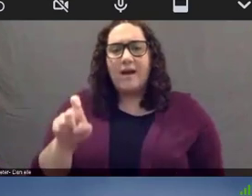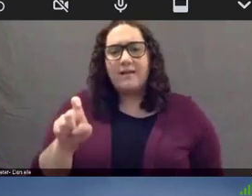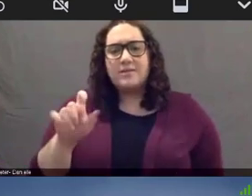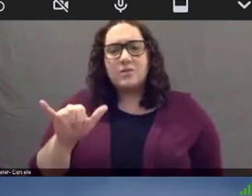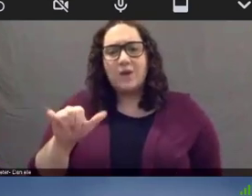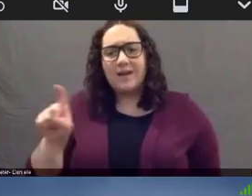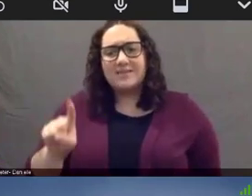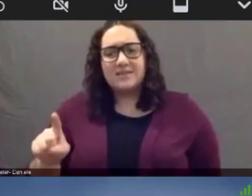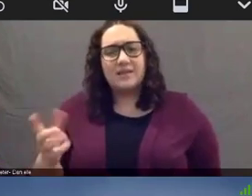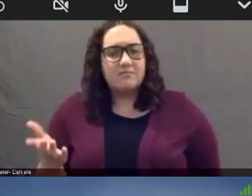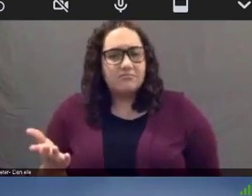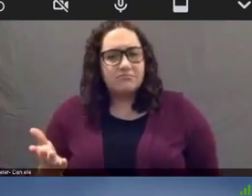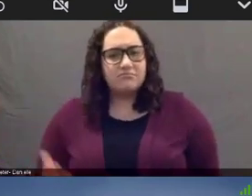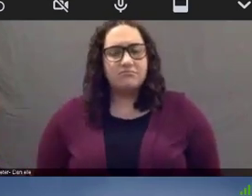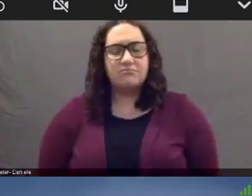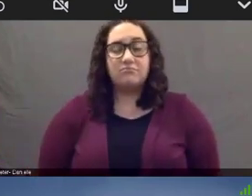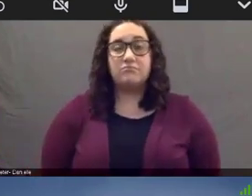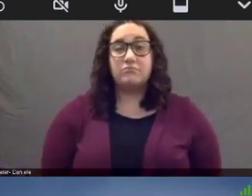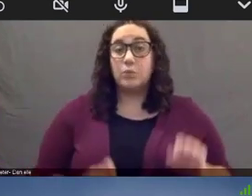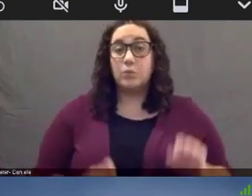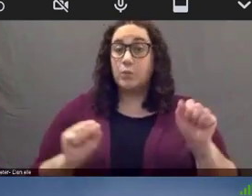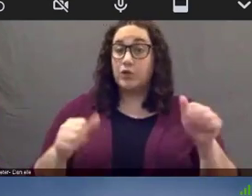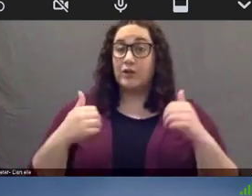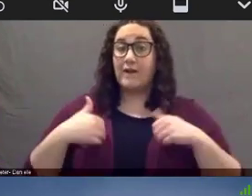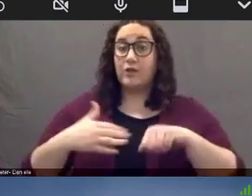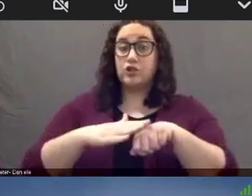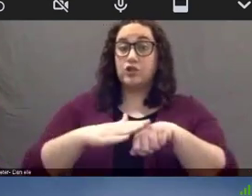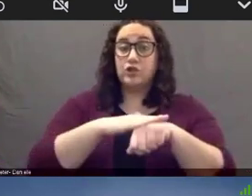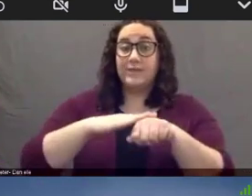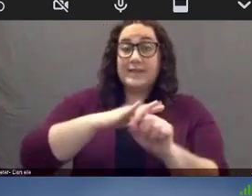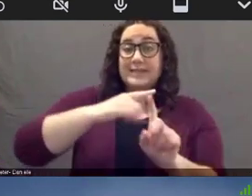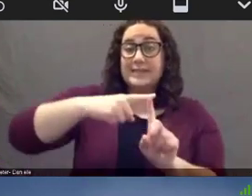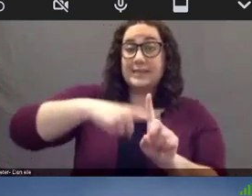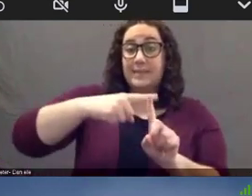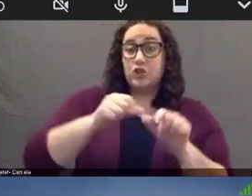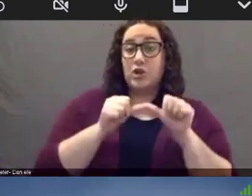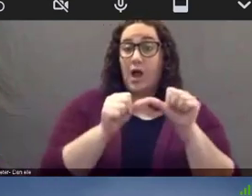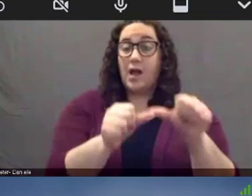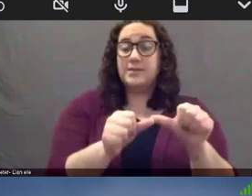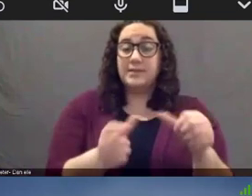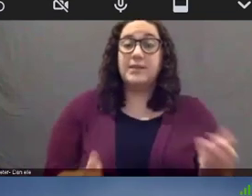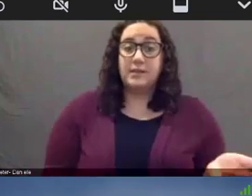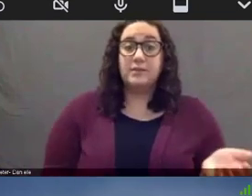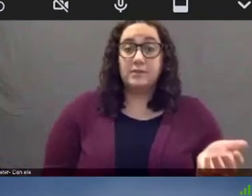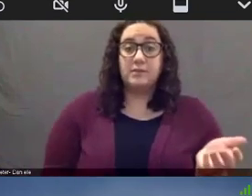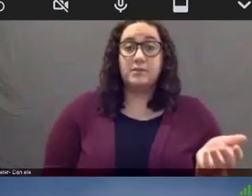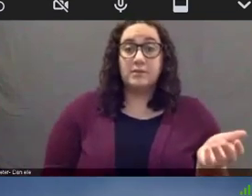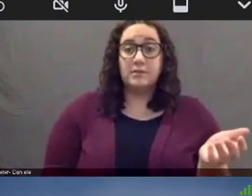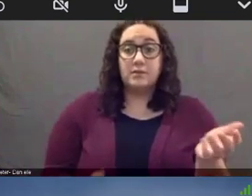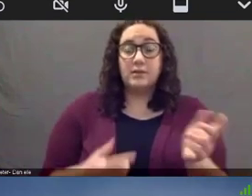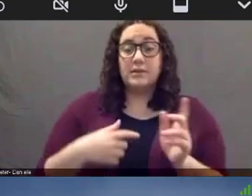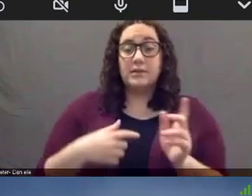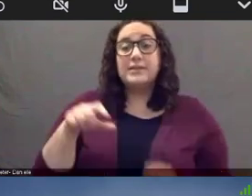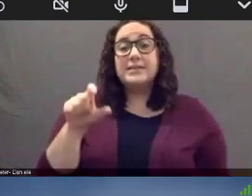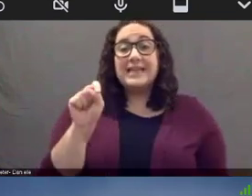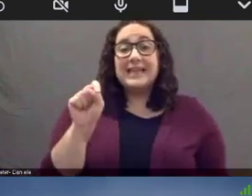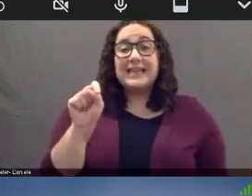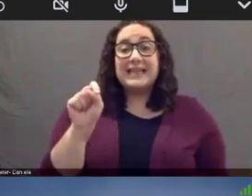temperature, right? So here we just know T at some x and all times is equal to some